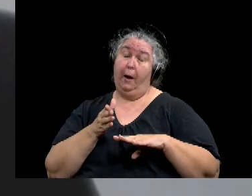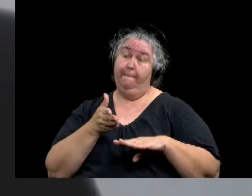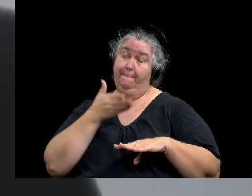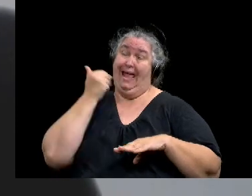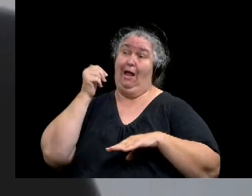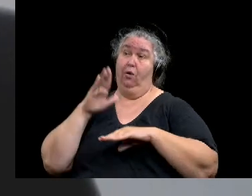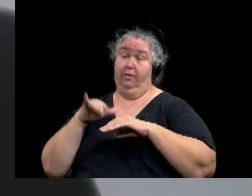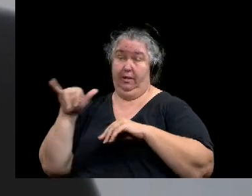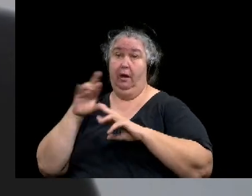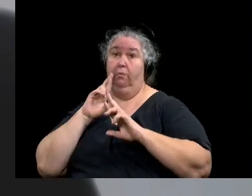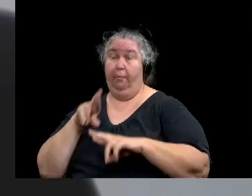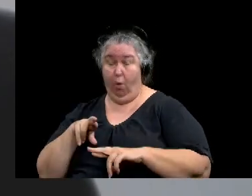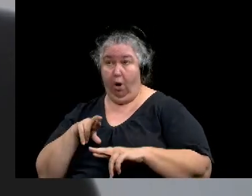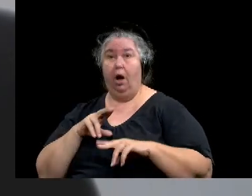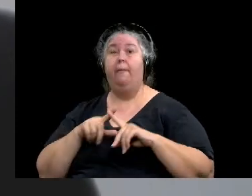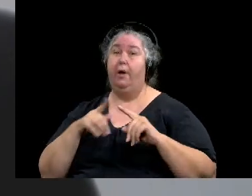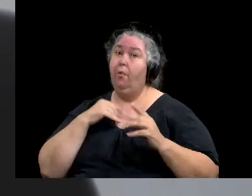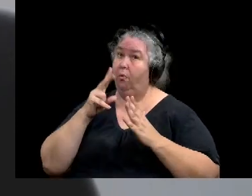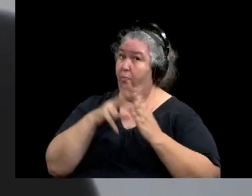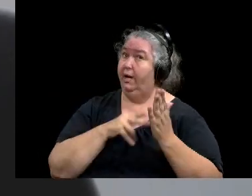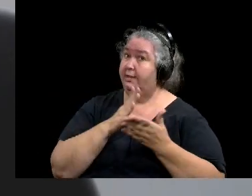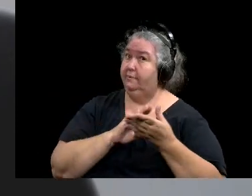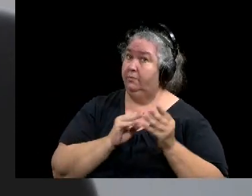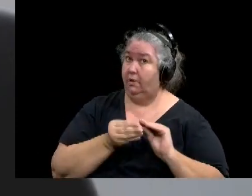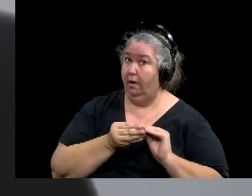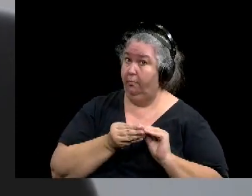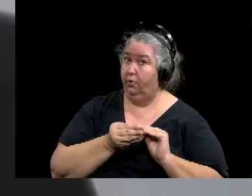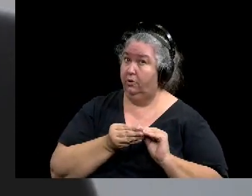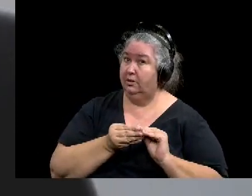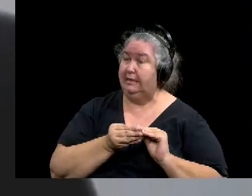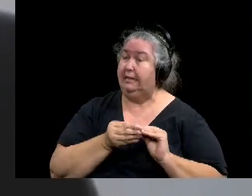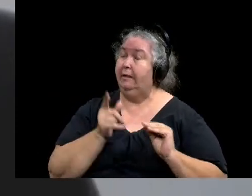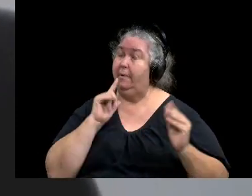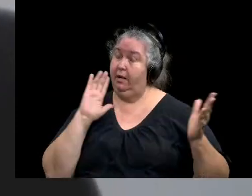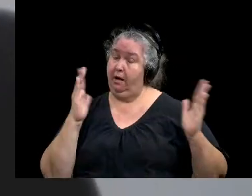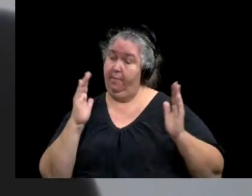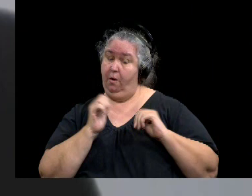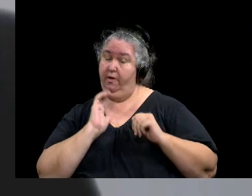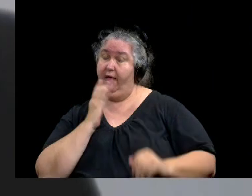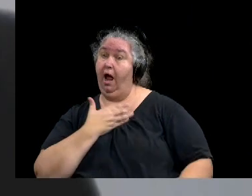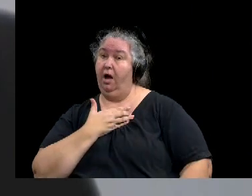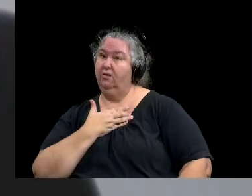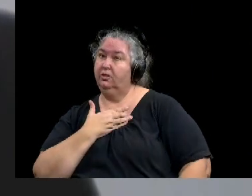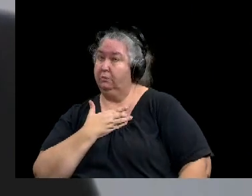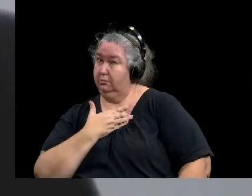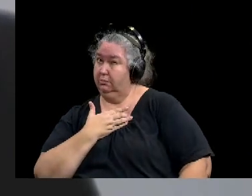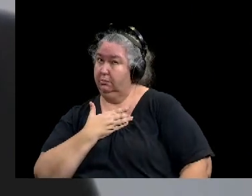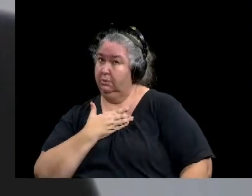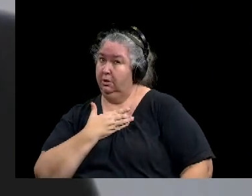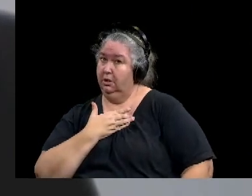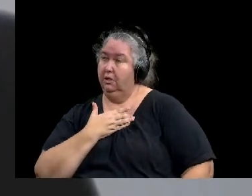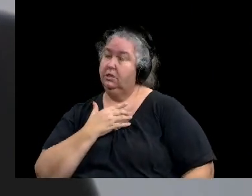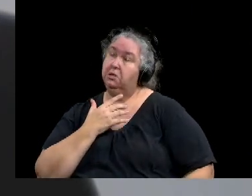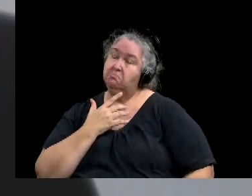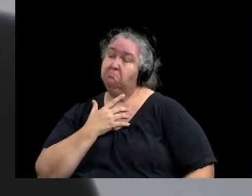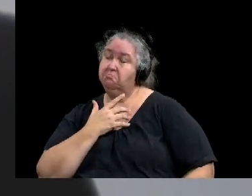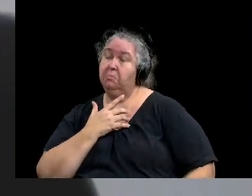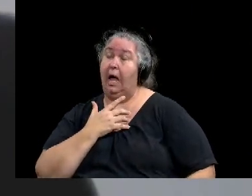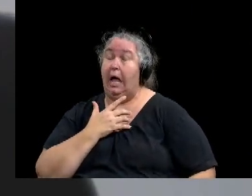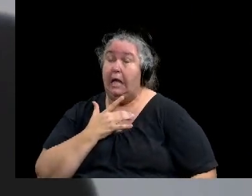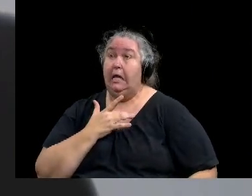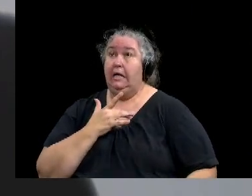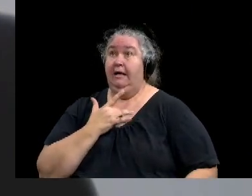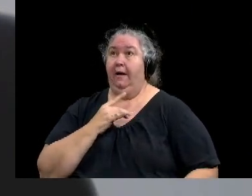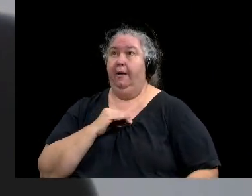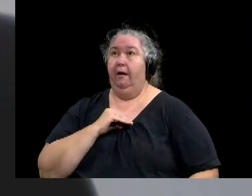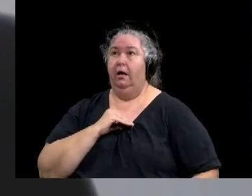report. But I do want to read some of those numbers and then maybe contrast them with some of our own, just as kind of a celebratory note but